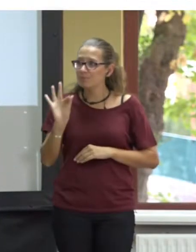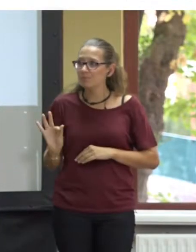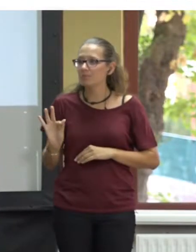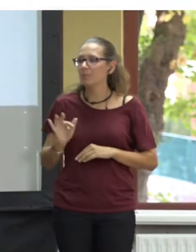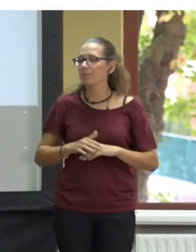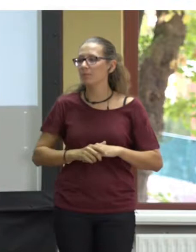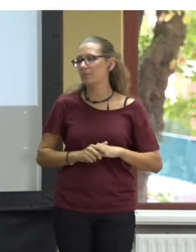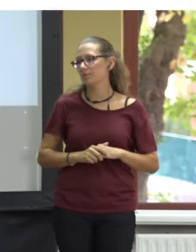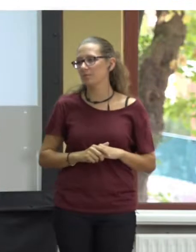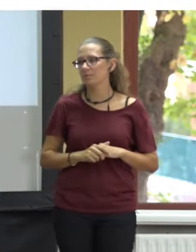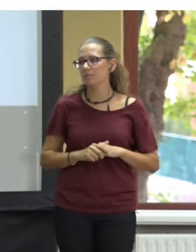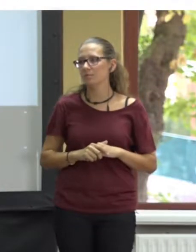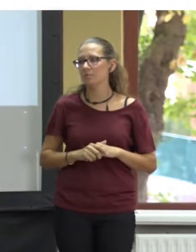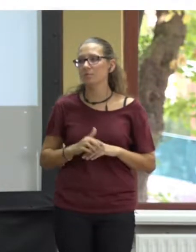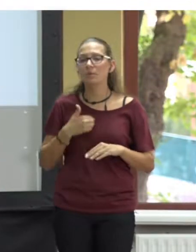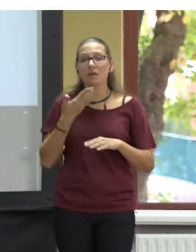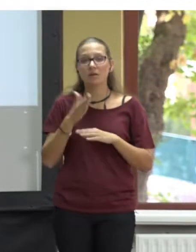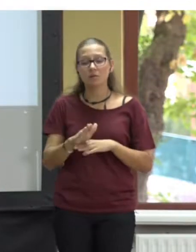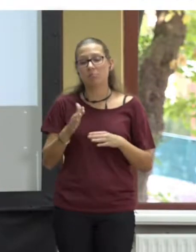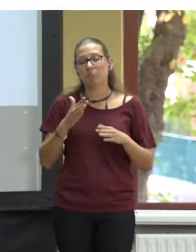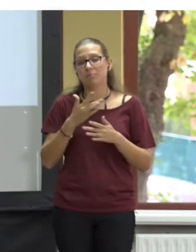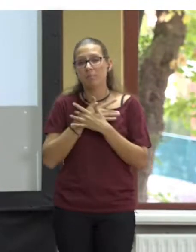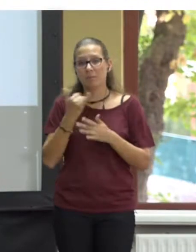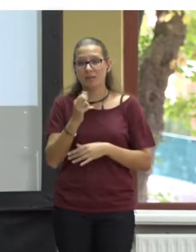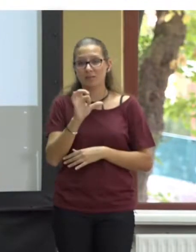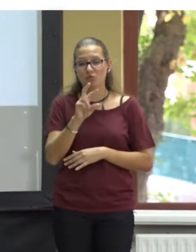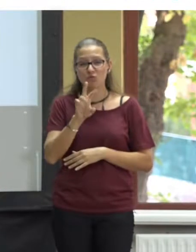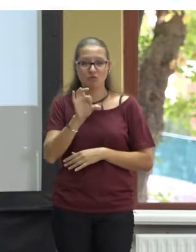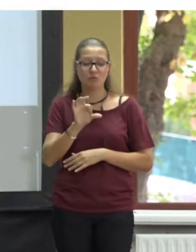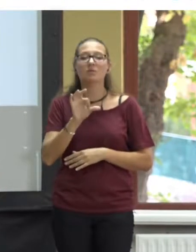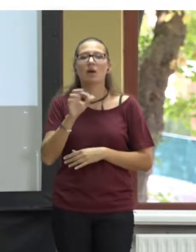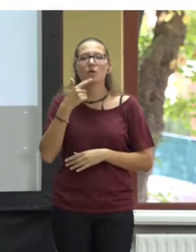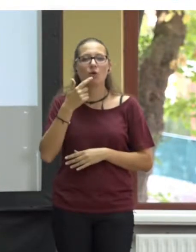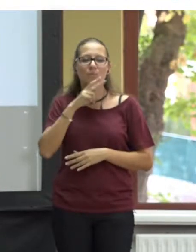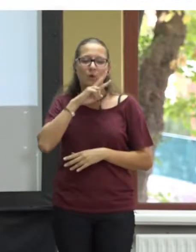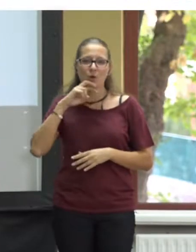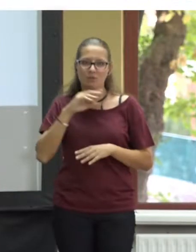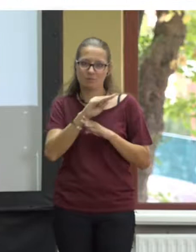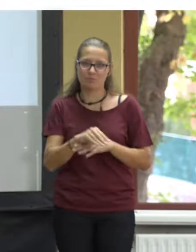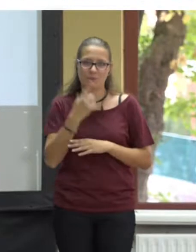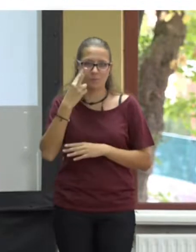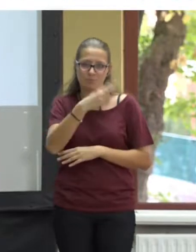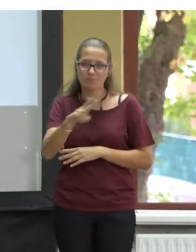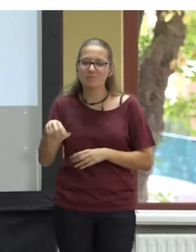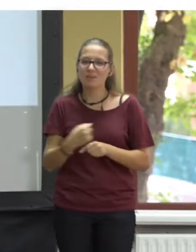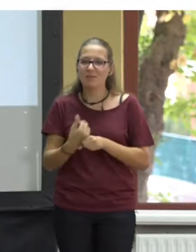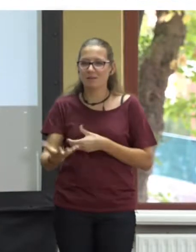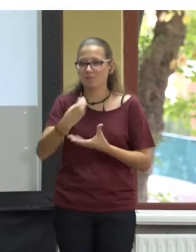hope you get well soon. Well, now Maria Jesus Rubio, curator of museums, working at